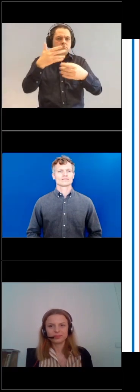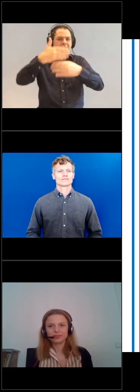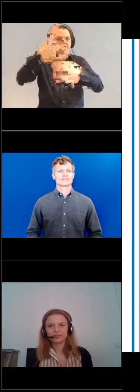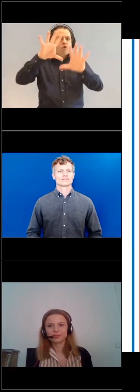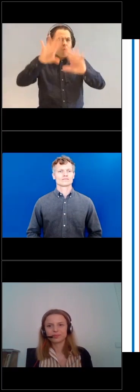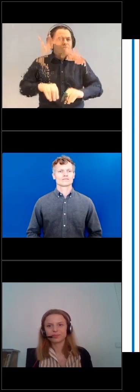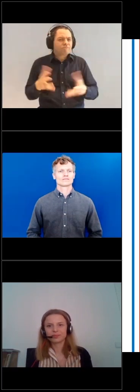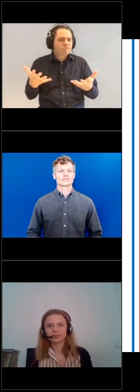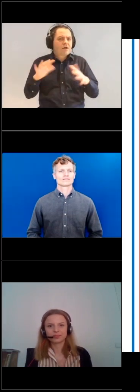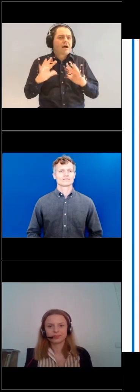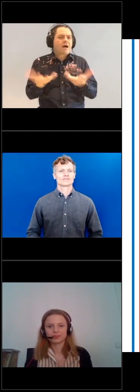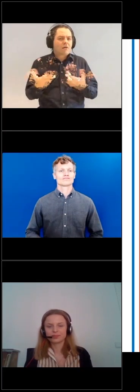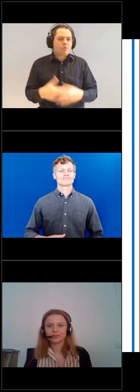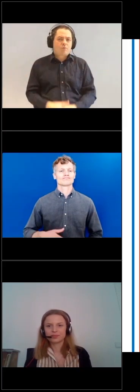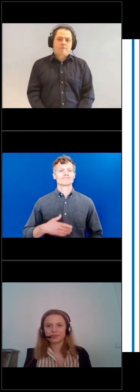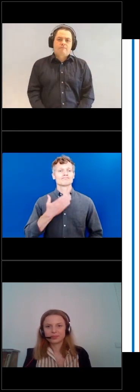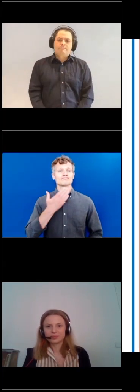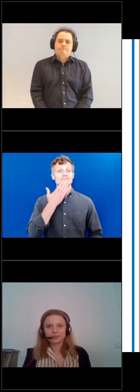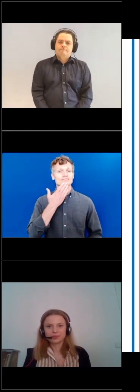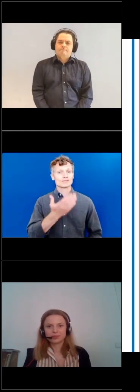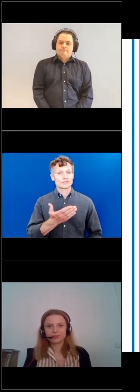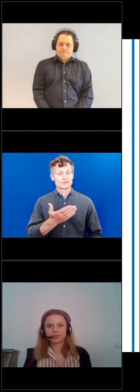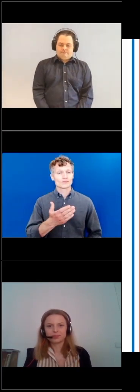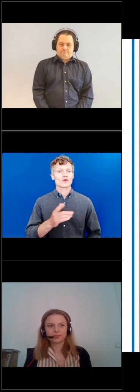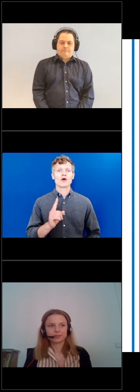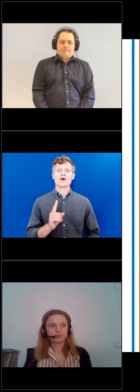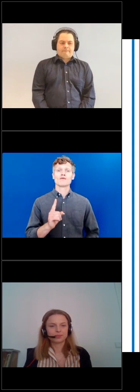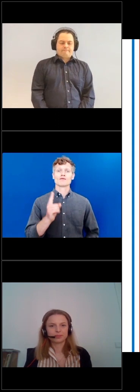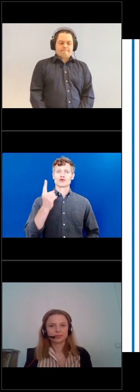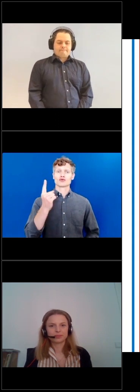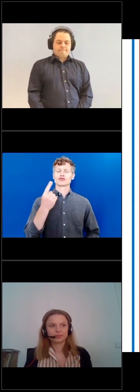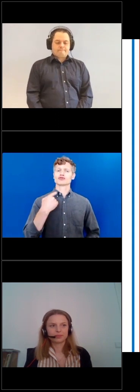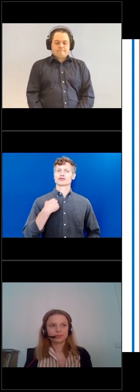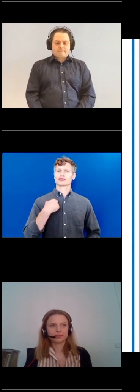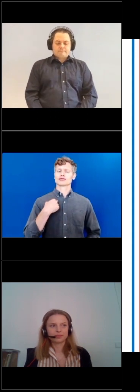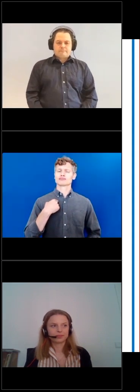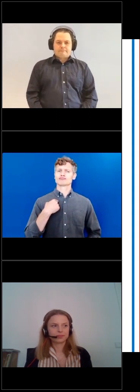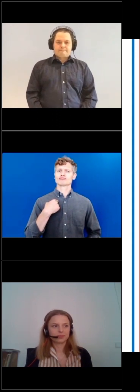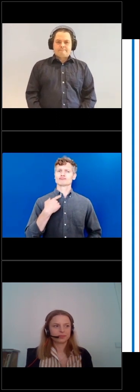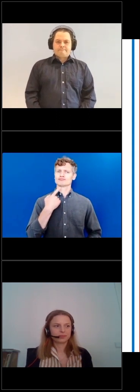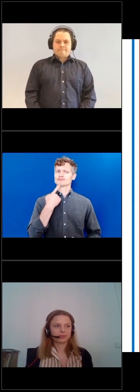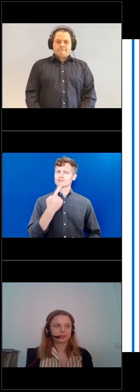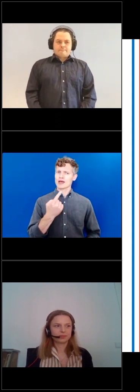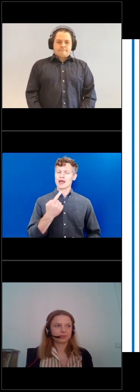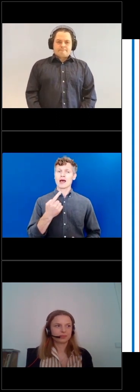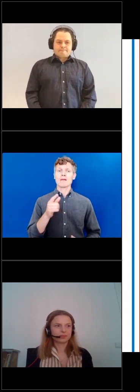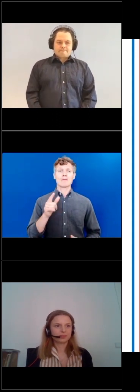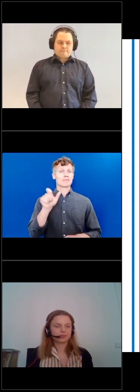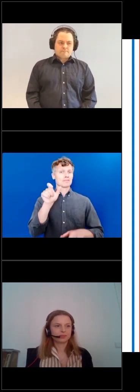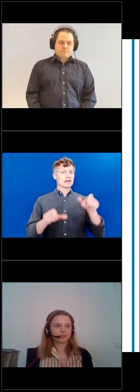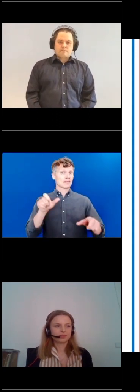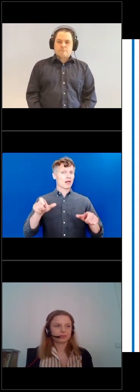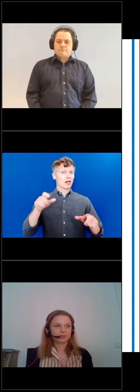Thank you very much. First to note is that persons with intellectual impairment are one of the